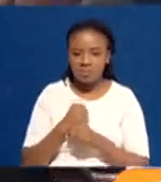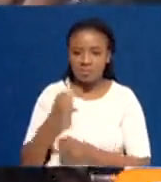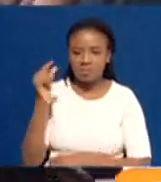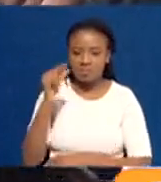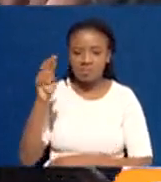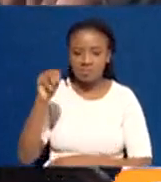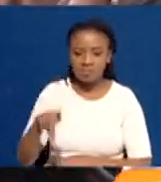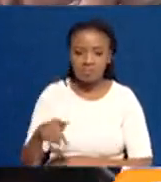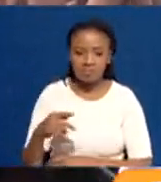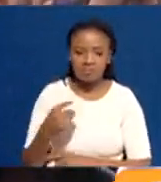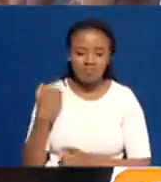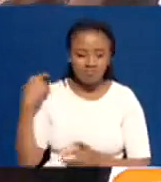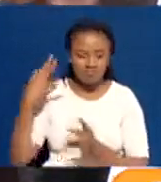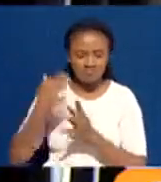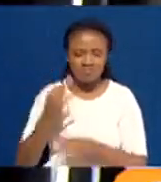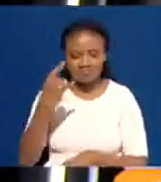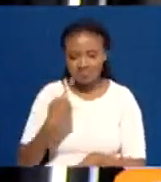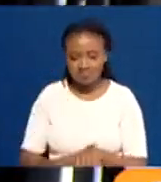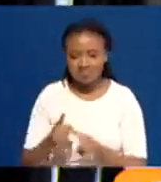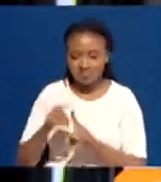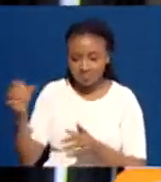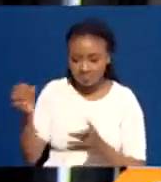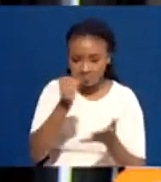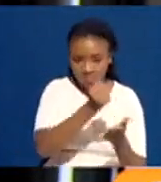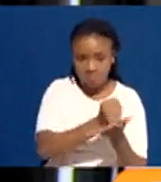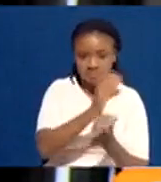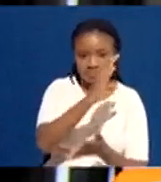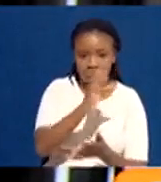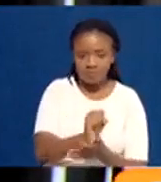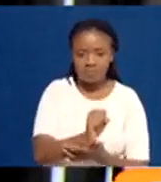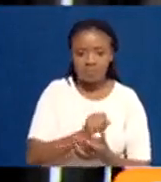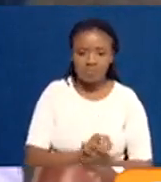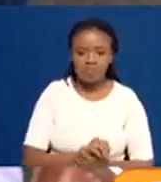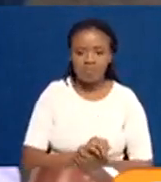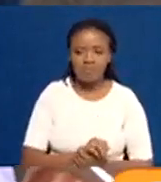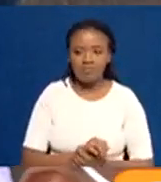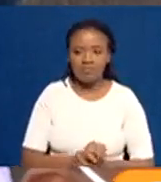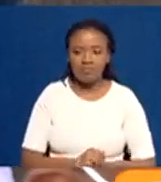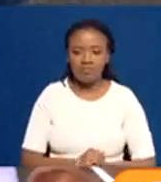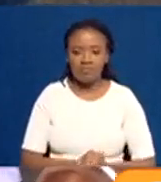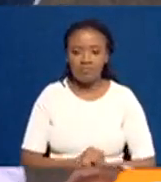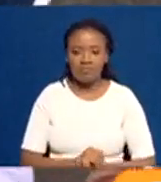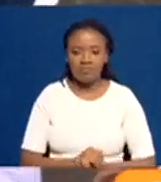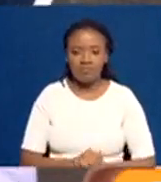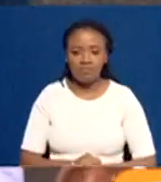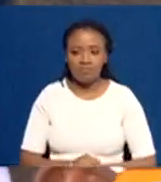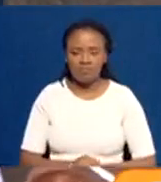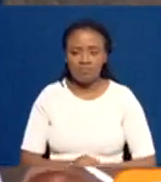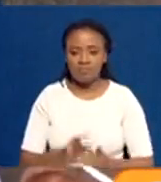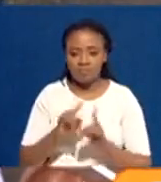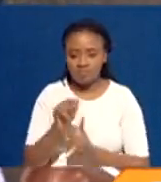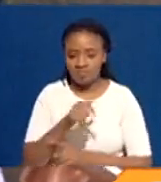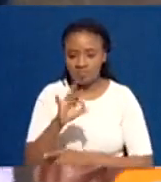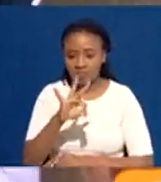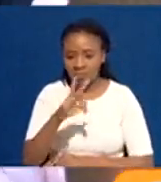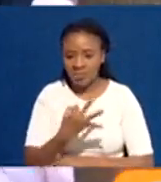for three terms and was nominated to cabinet a month into his fourth term, prompting his resignation. Deco, who came third in the